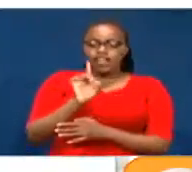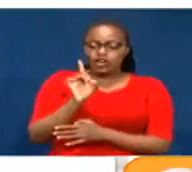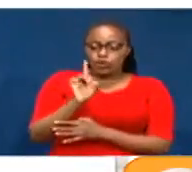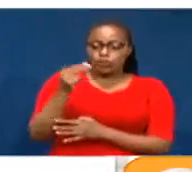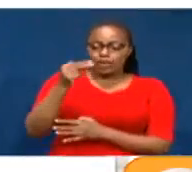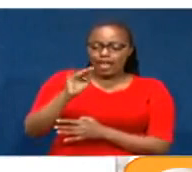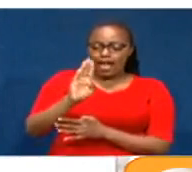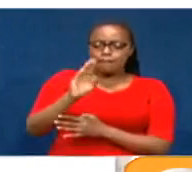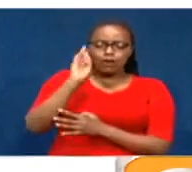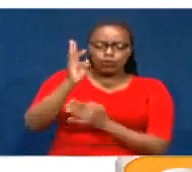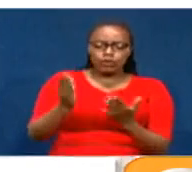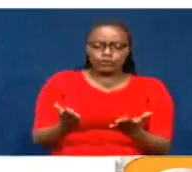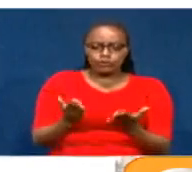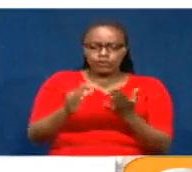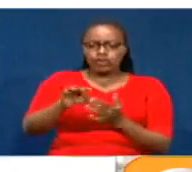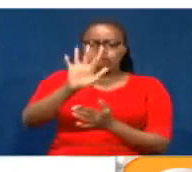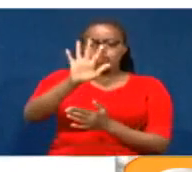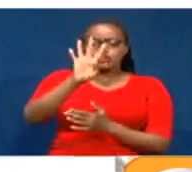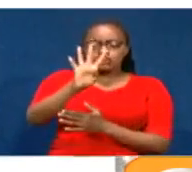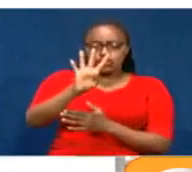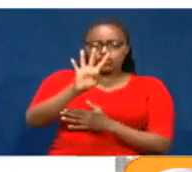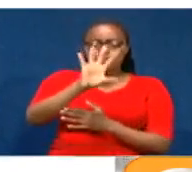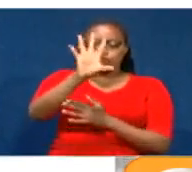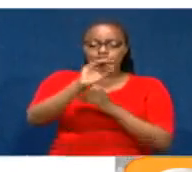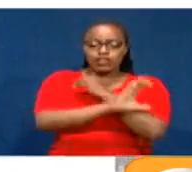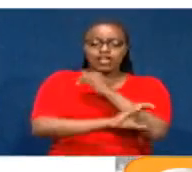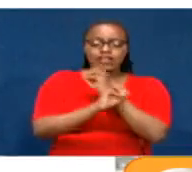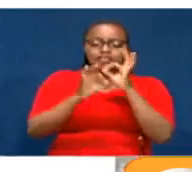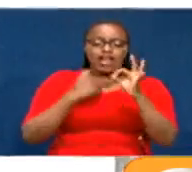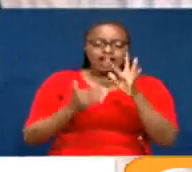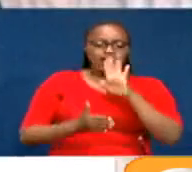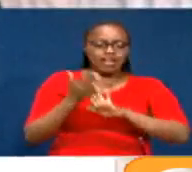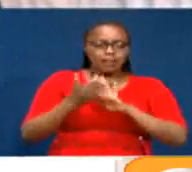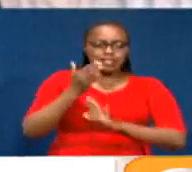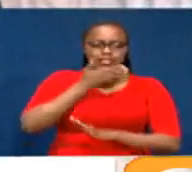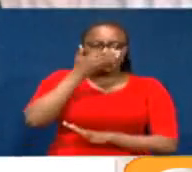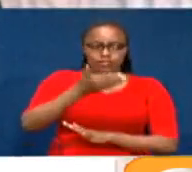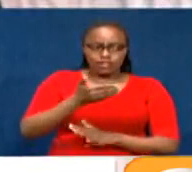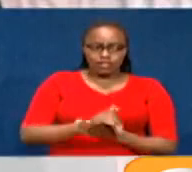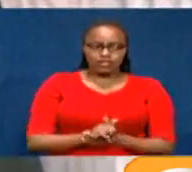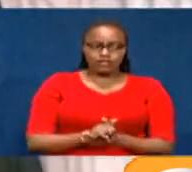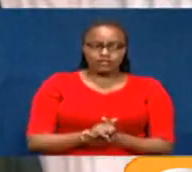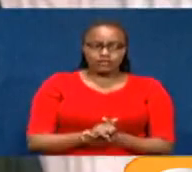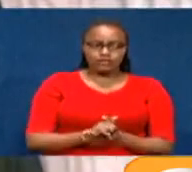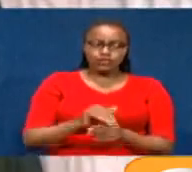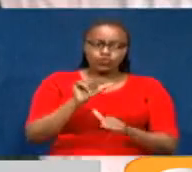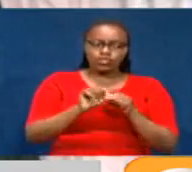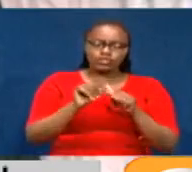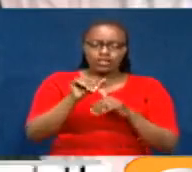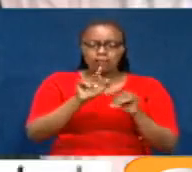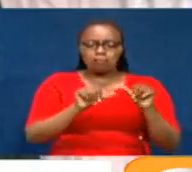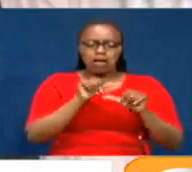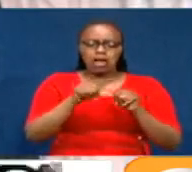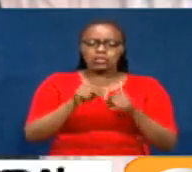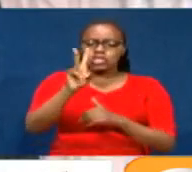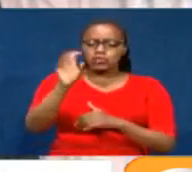Nairobi-based hub will improve the capacity of 54 African countries in emergency response. It takes an average of